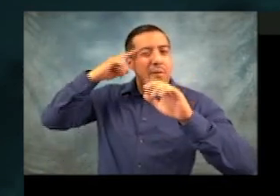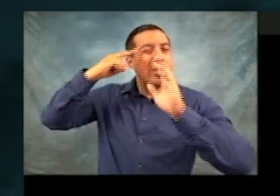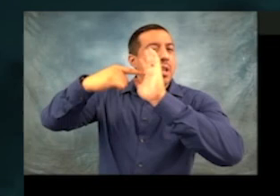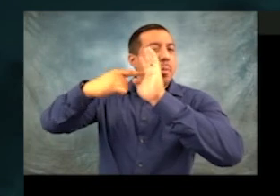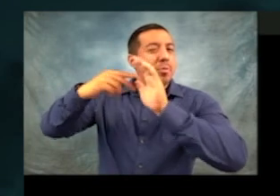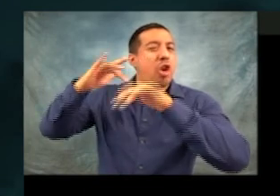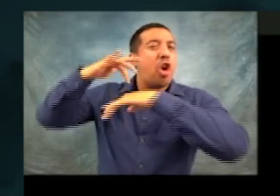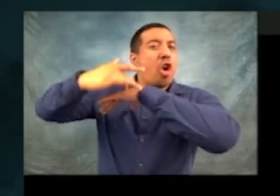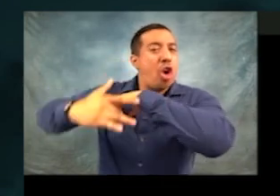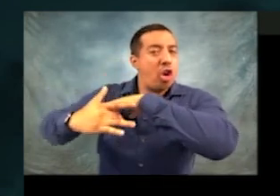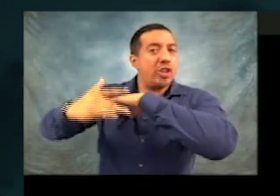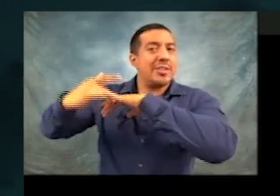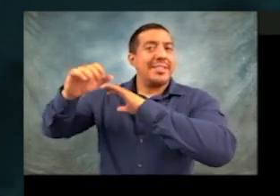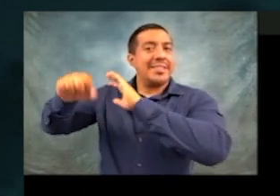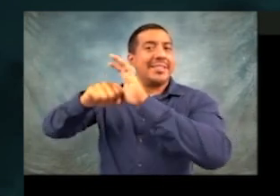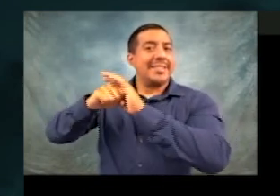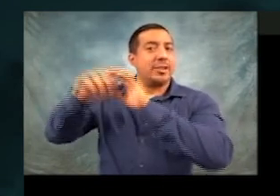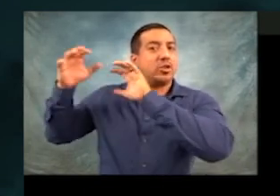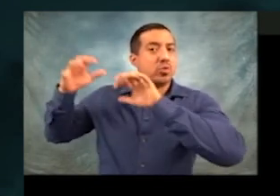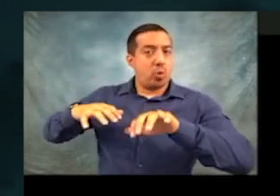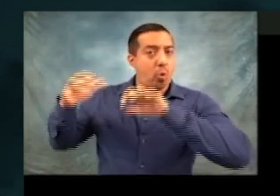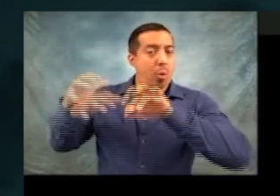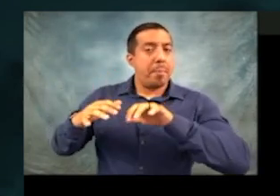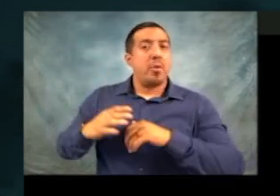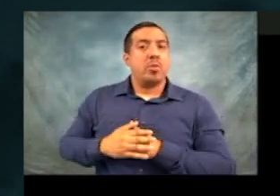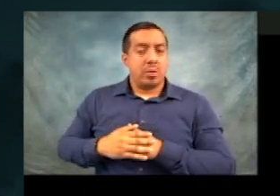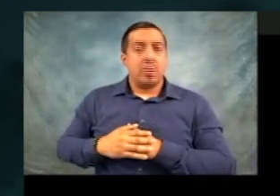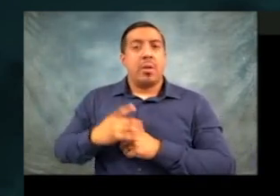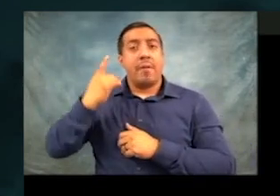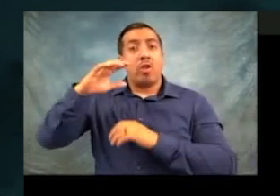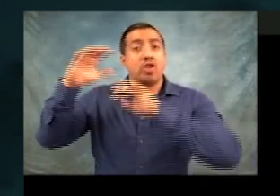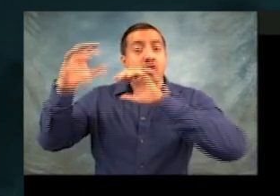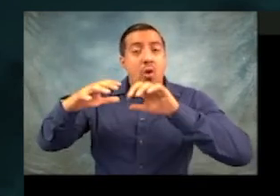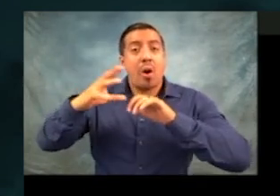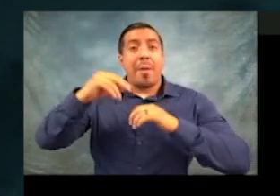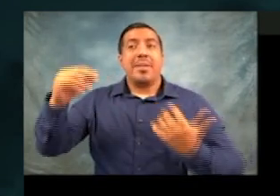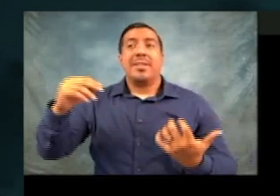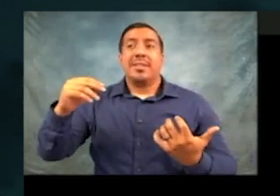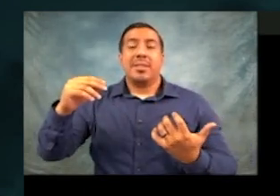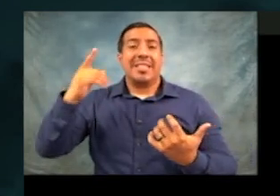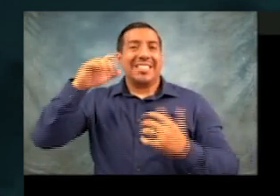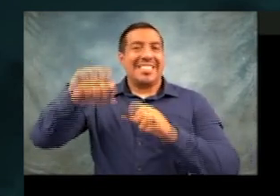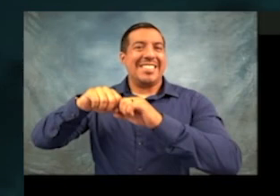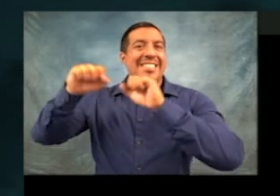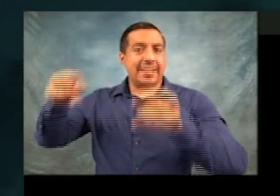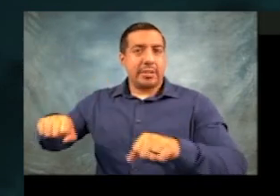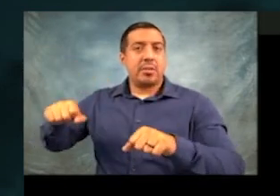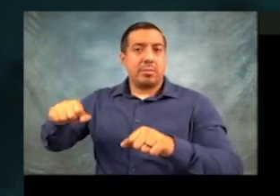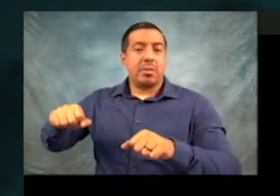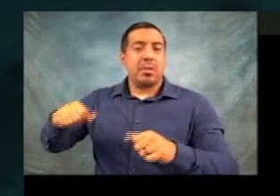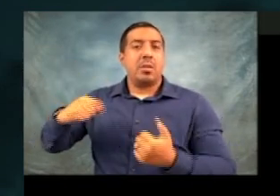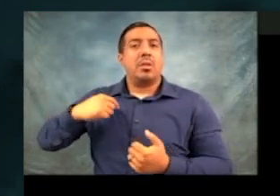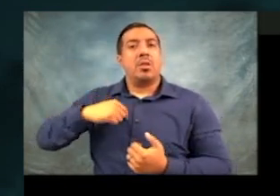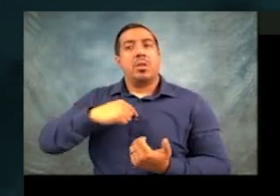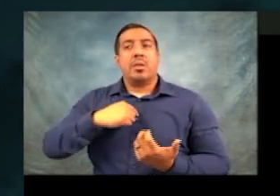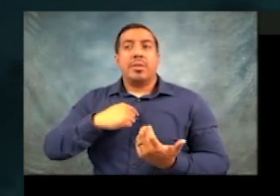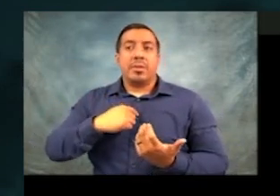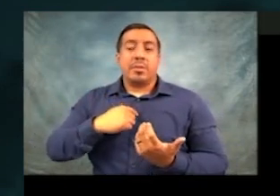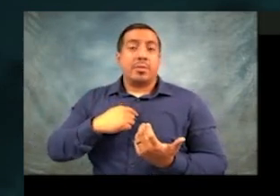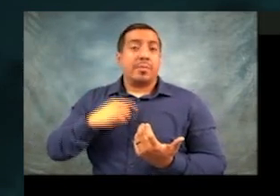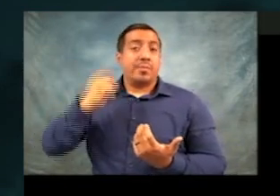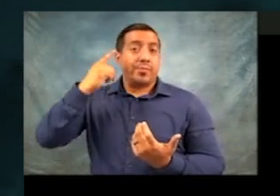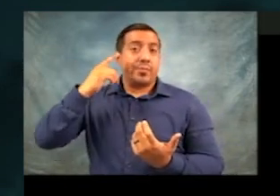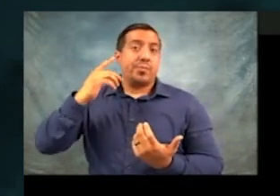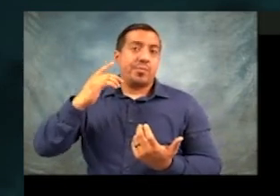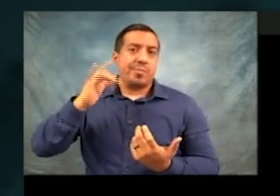we did have some early season, both a storm and a system, ironically enough,